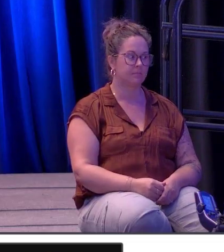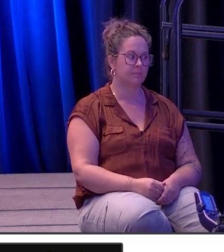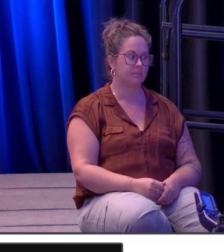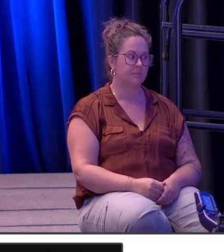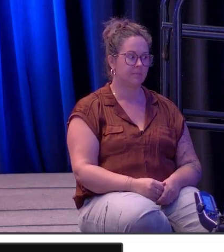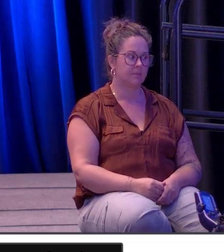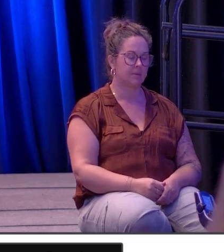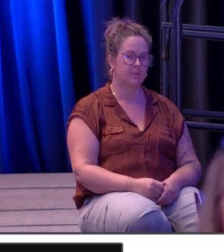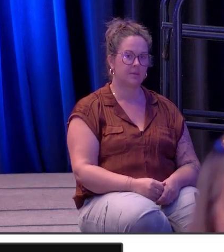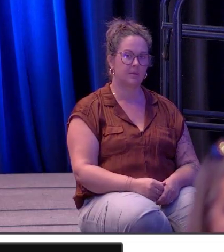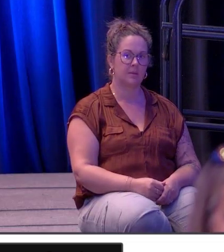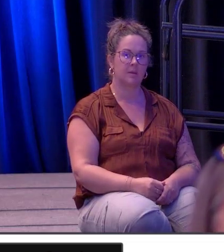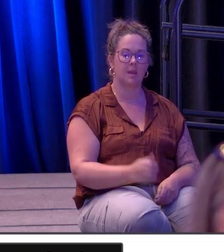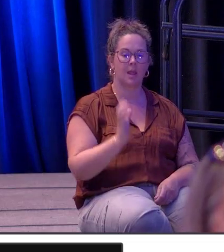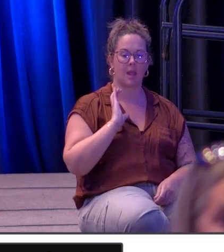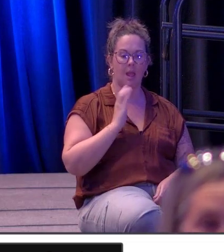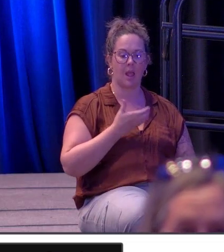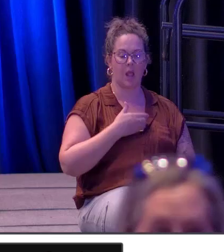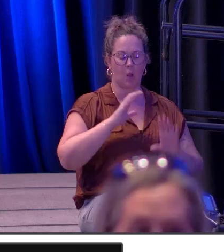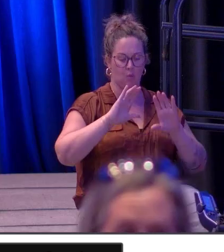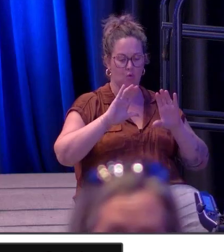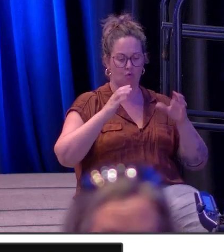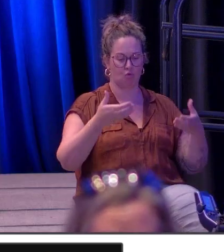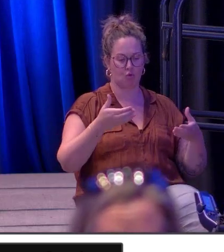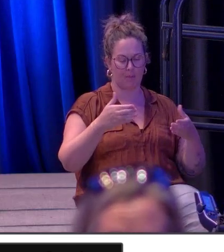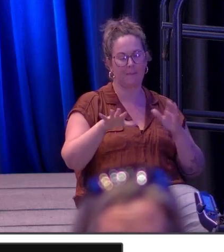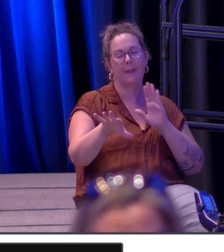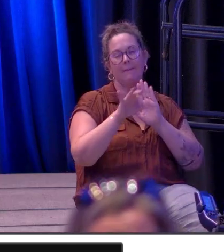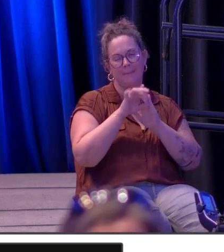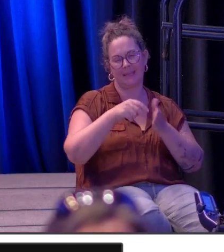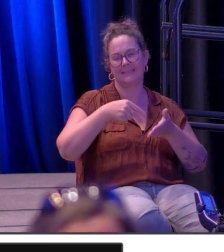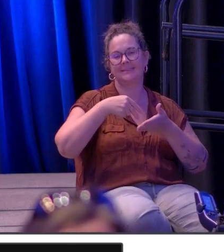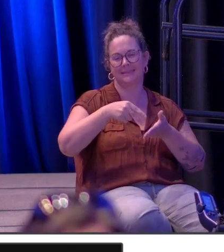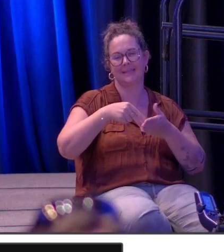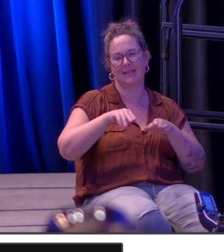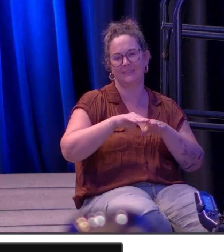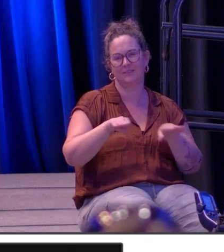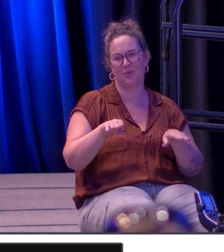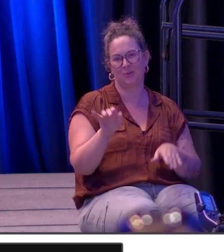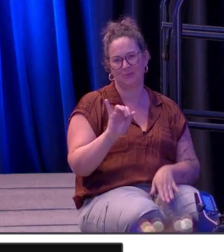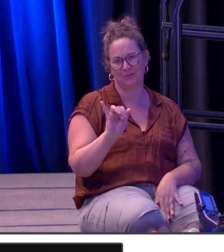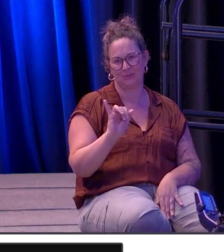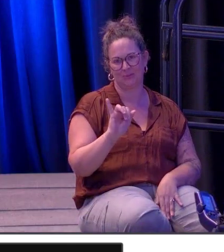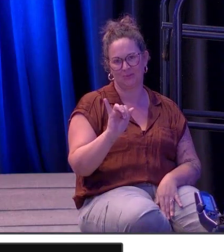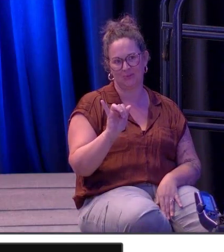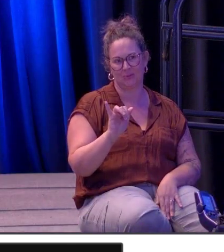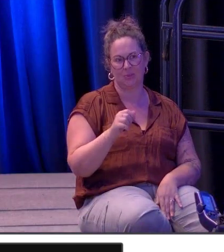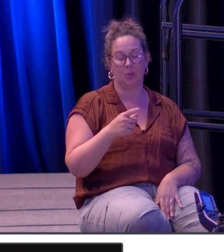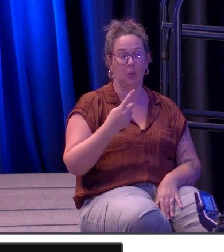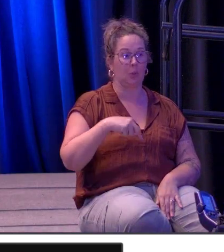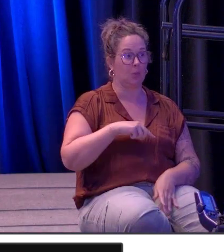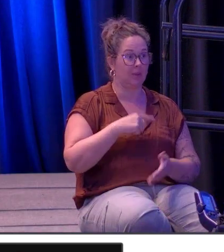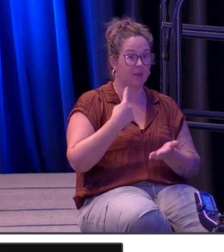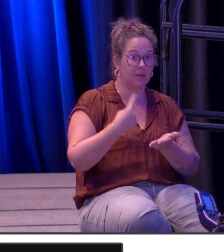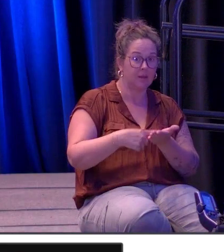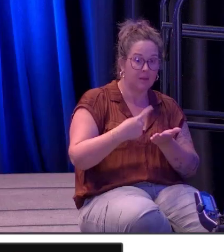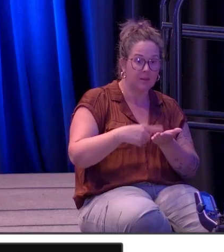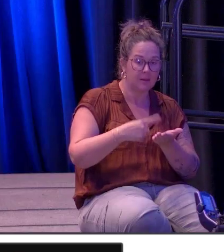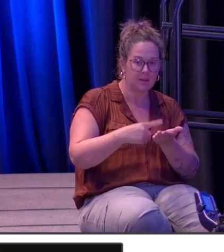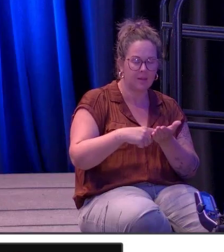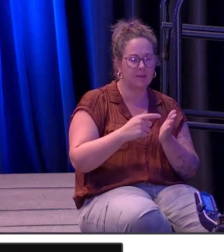Hello, so our group also picked the dance floor, and we talked about the fact that it needs to